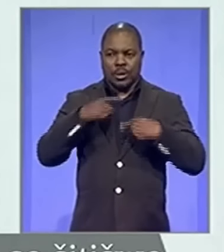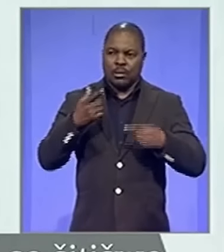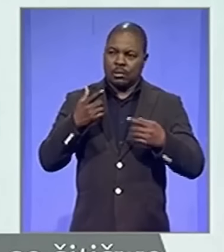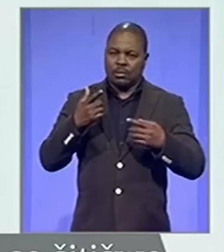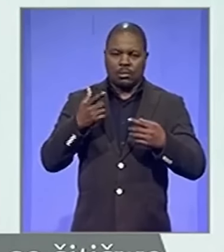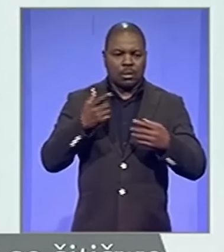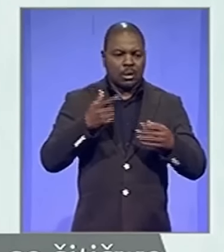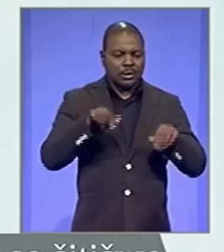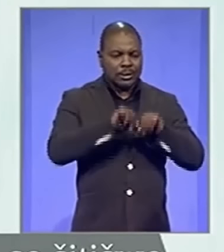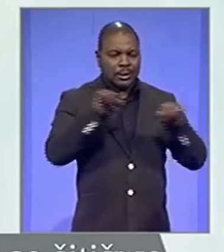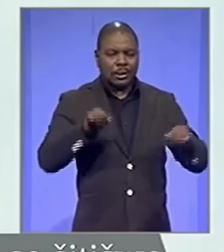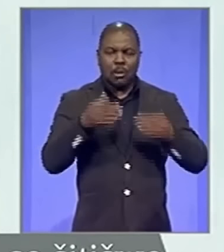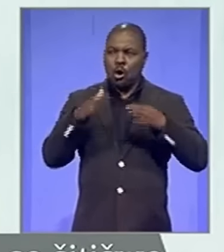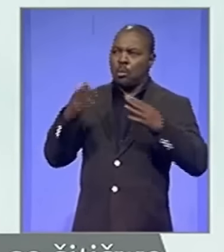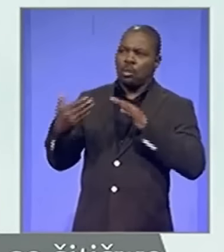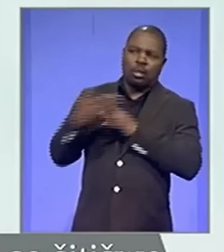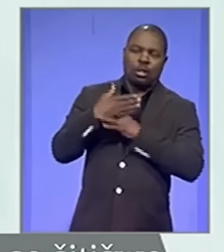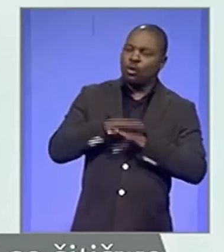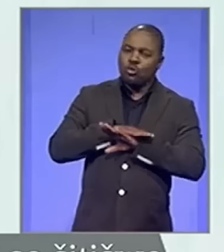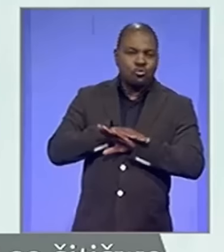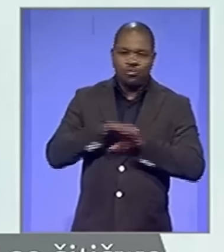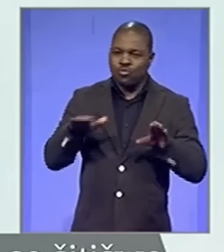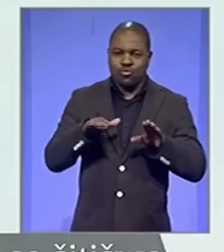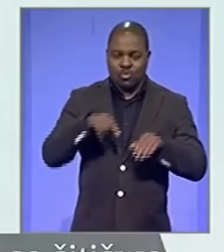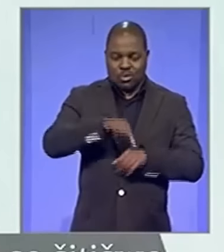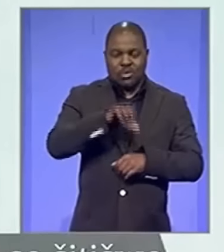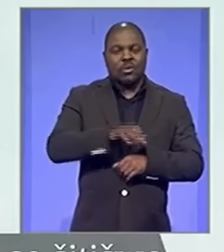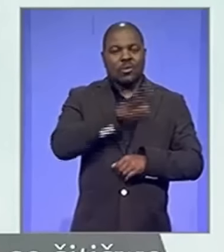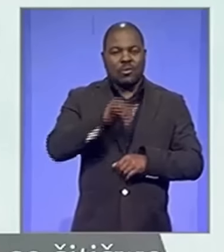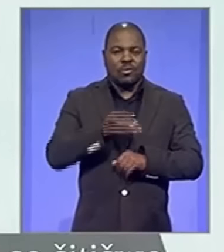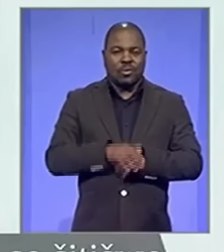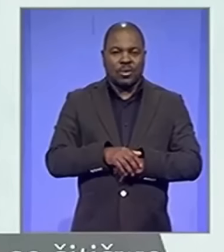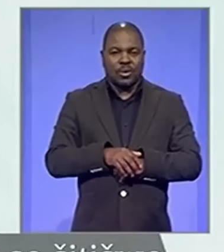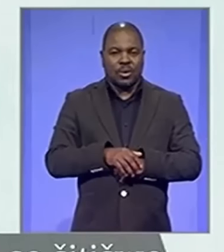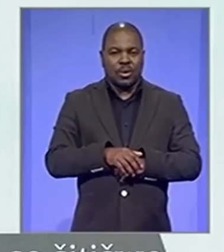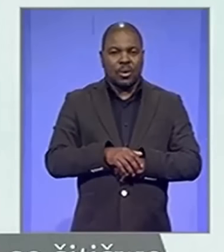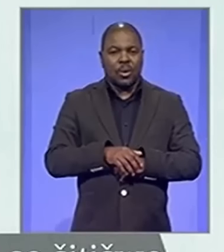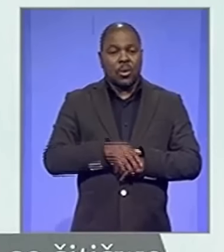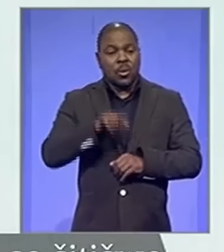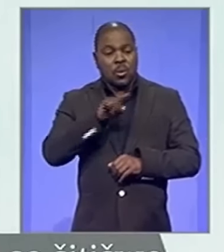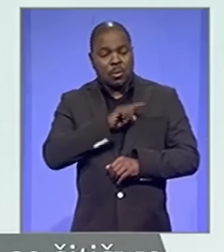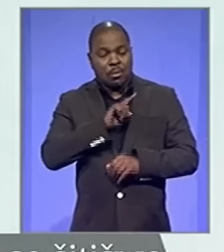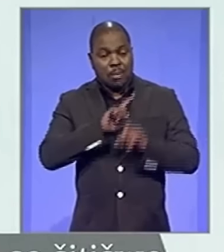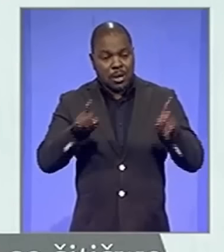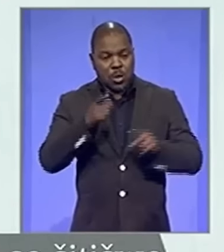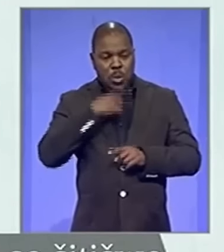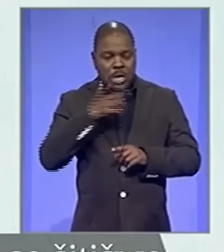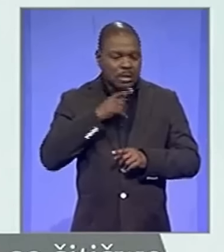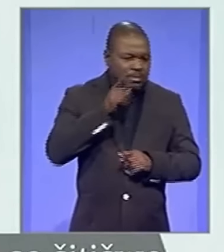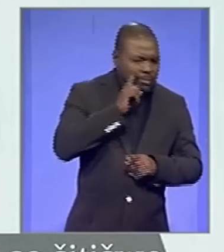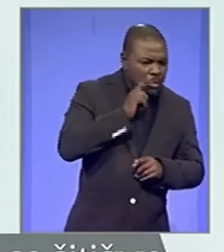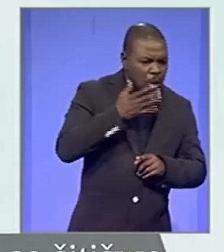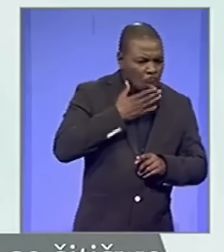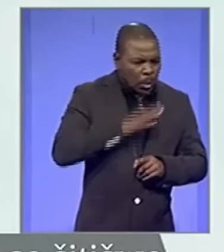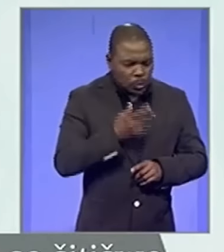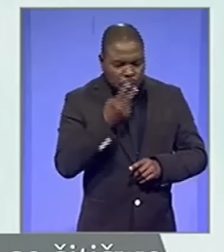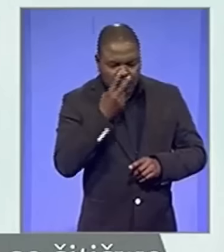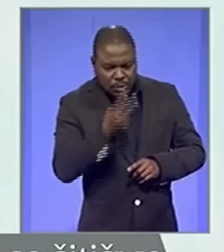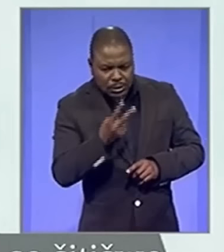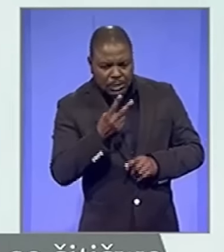loophole for it to happen in our country. But it's not because we are looking for one. In fact, if we are looking for